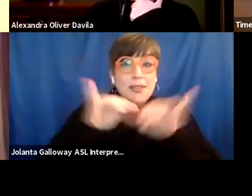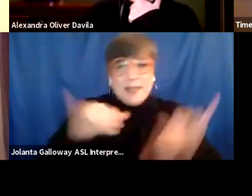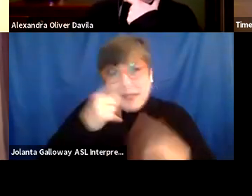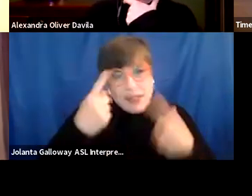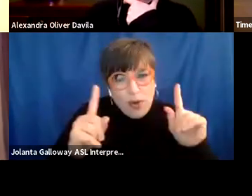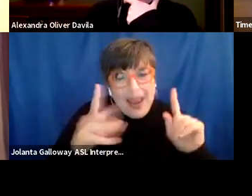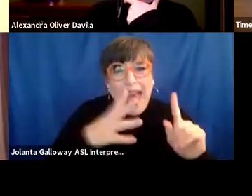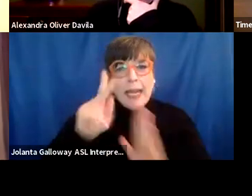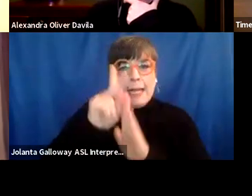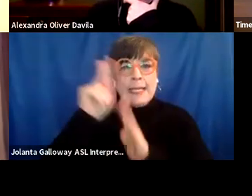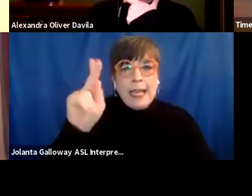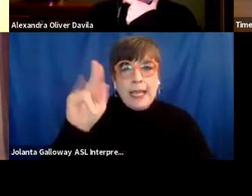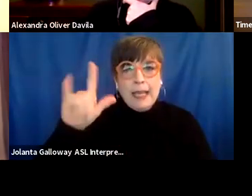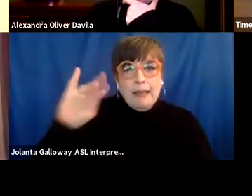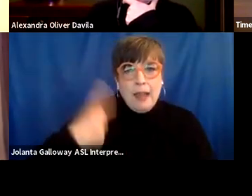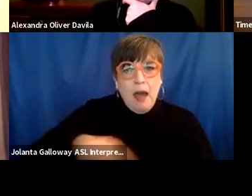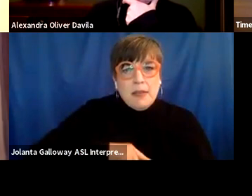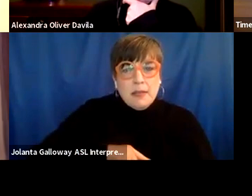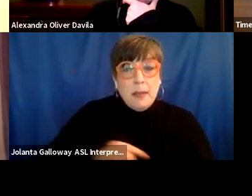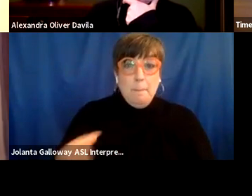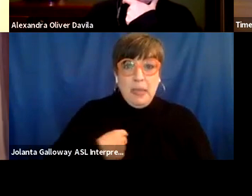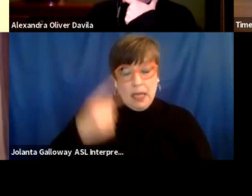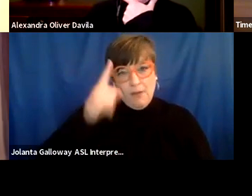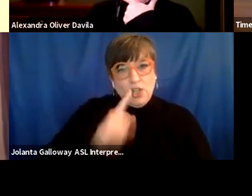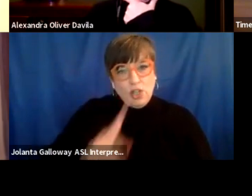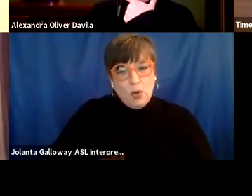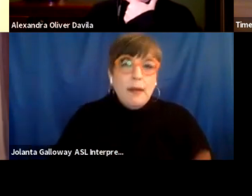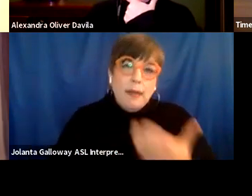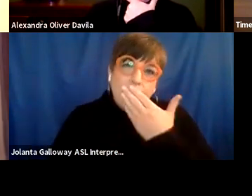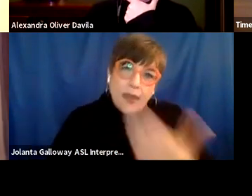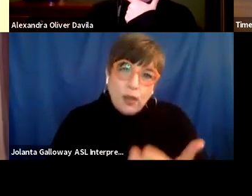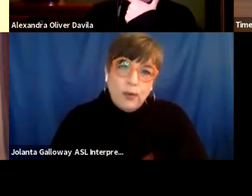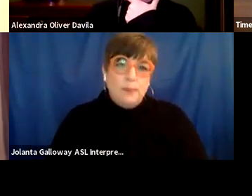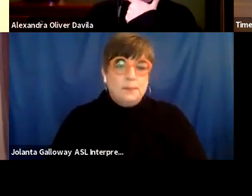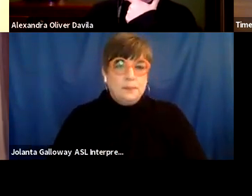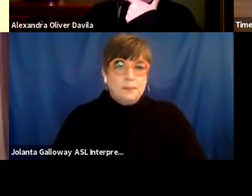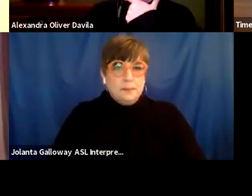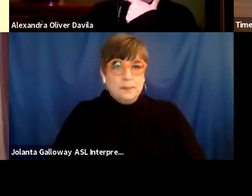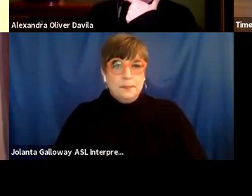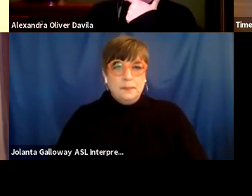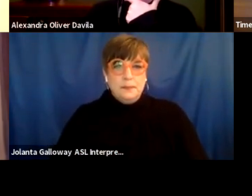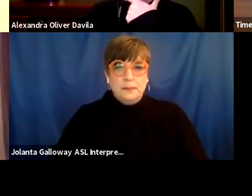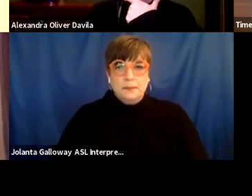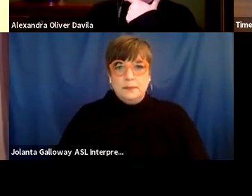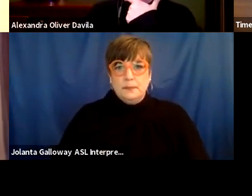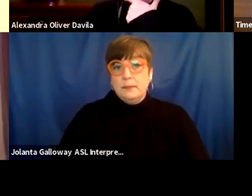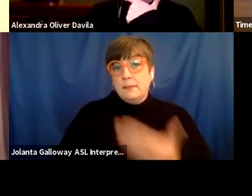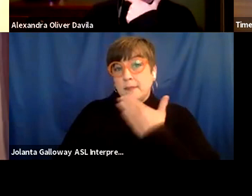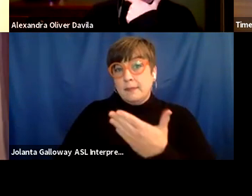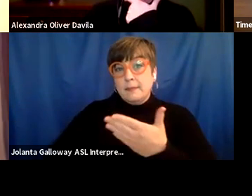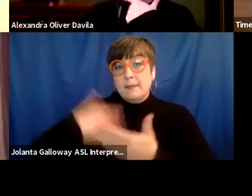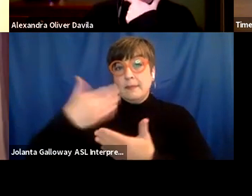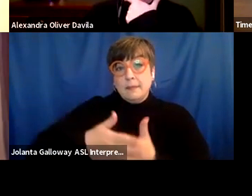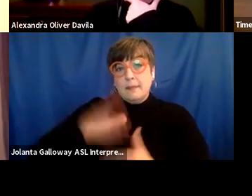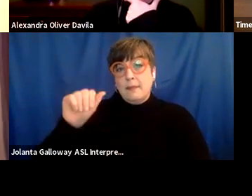almost killing us, or at least me. Thank you. Thank you. Thank you. Next, we'll hear from